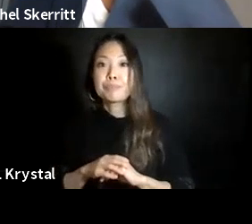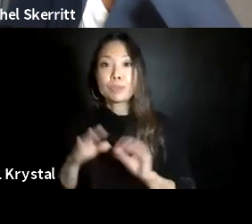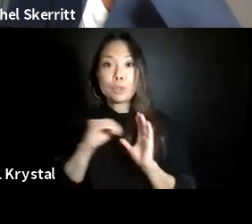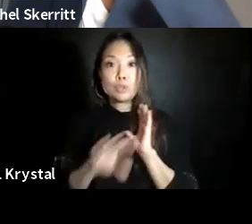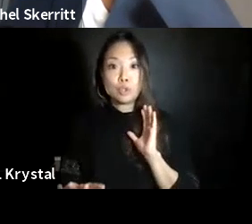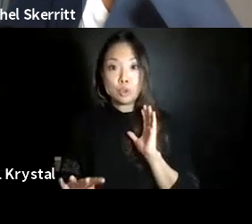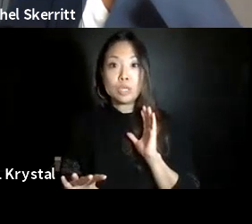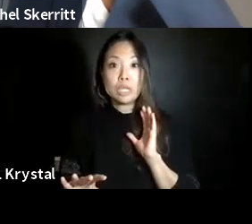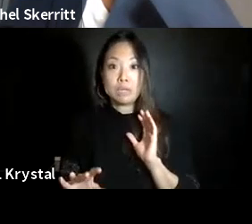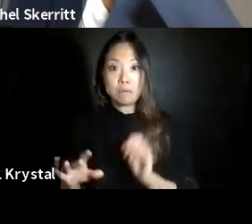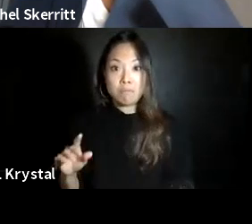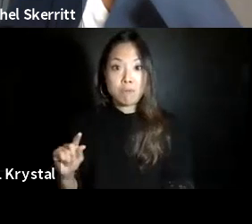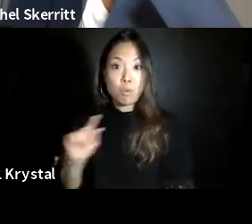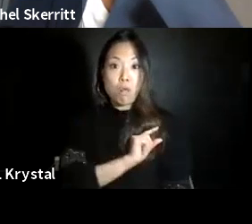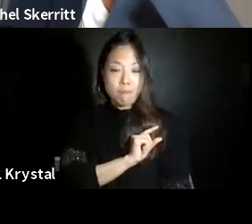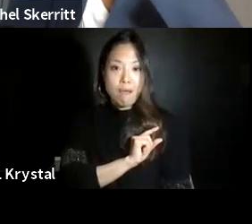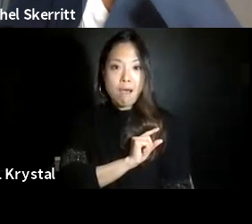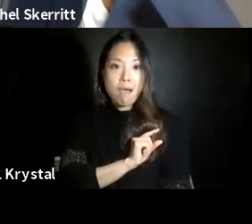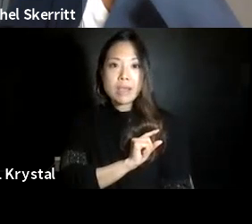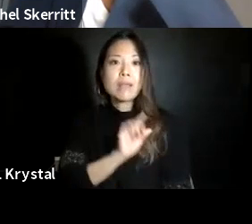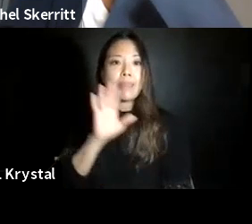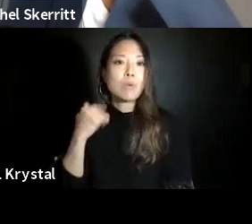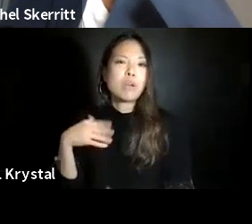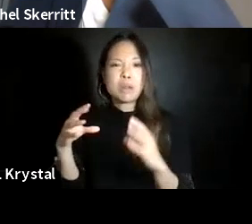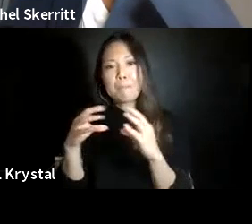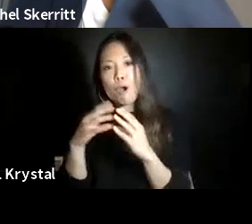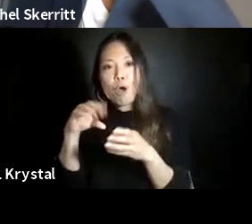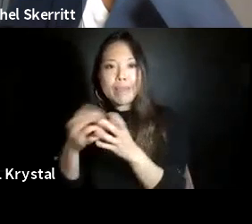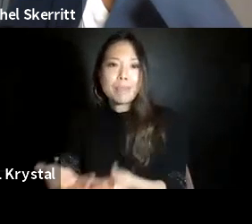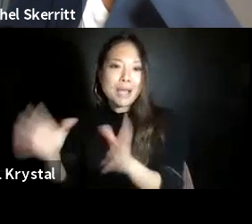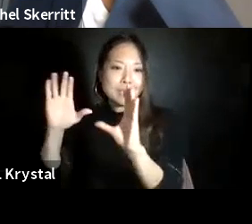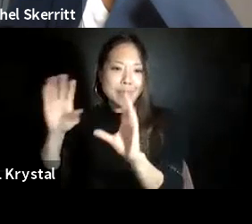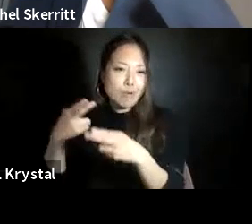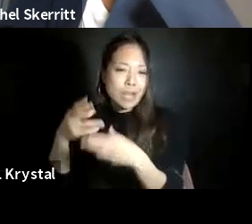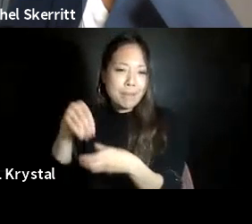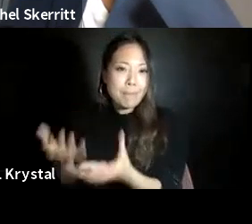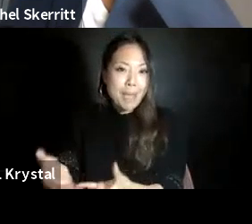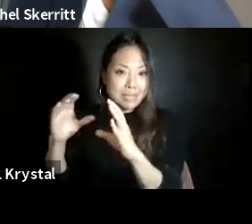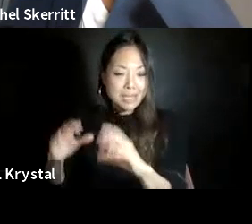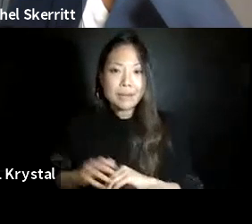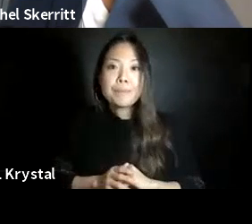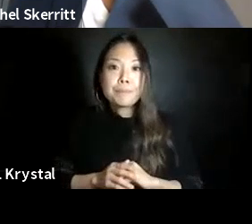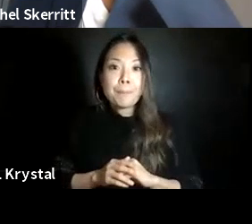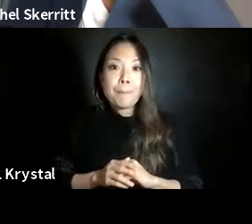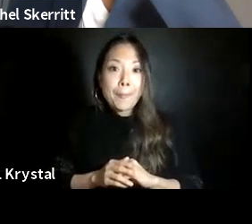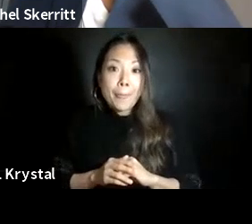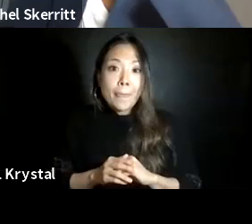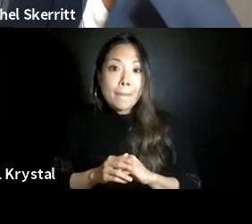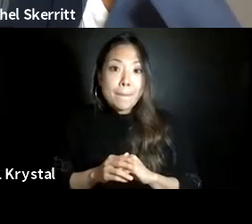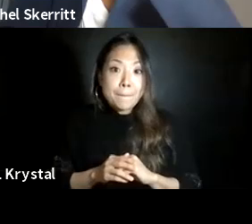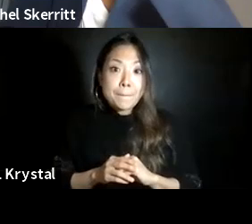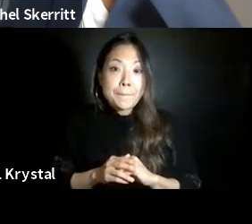ball in the basket. And for every category of